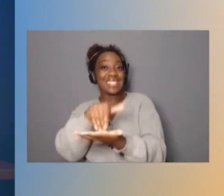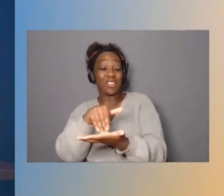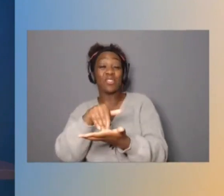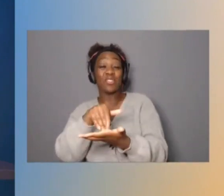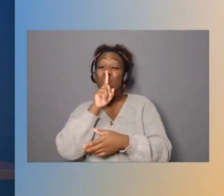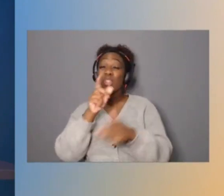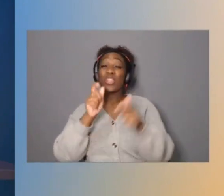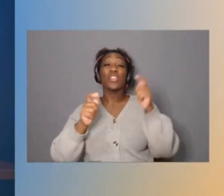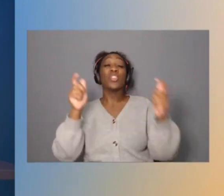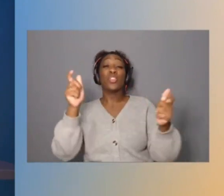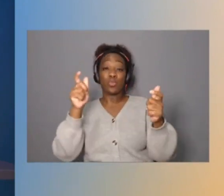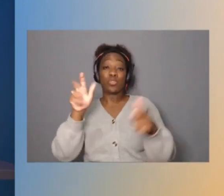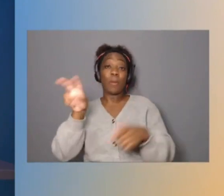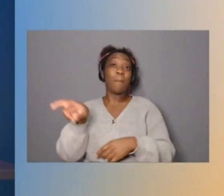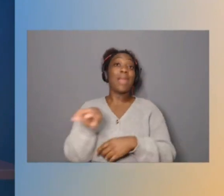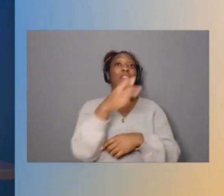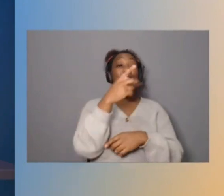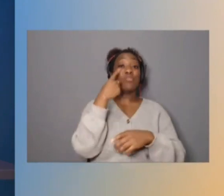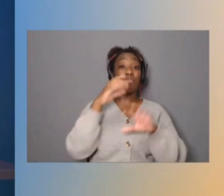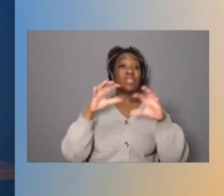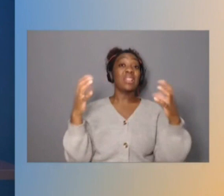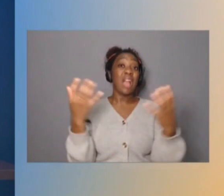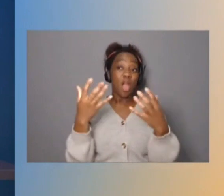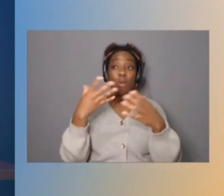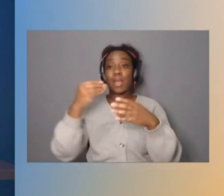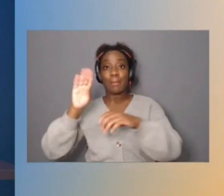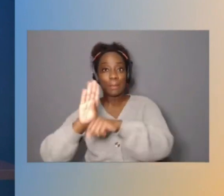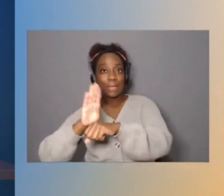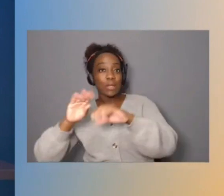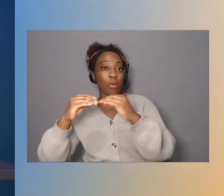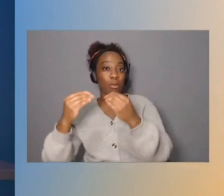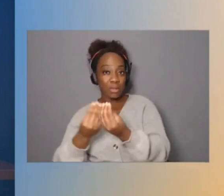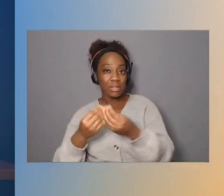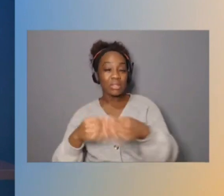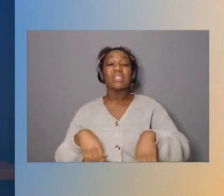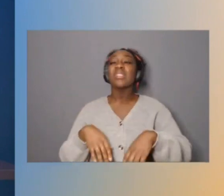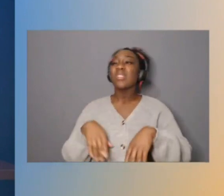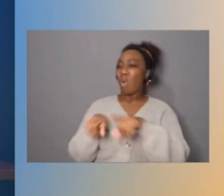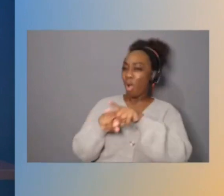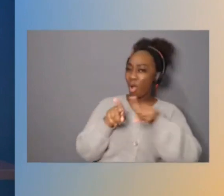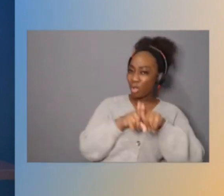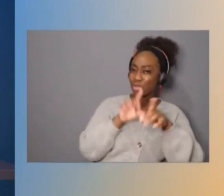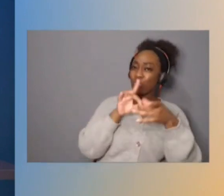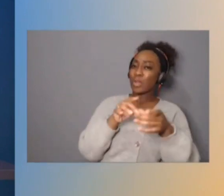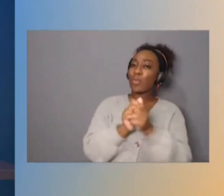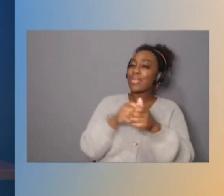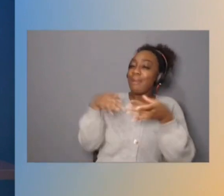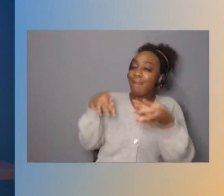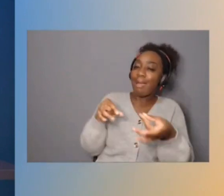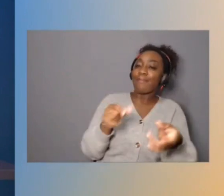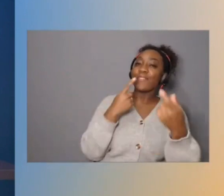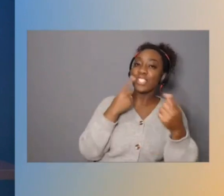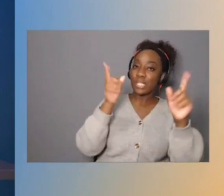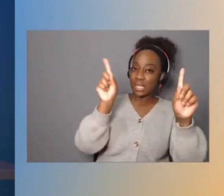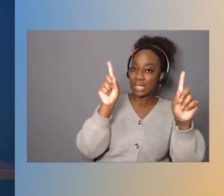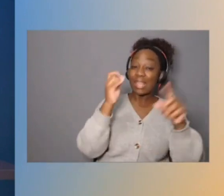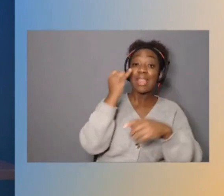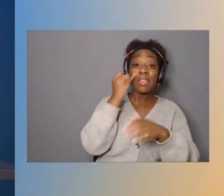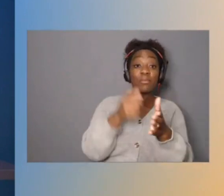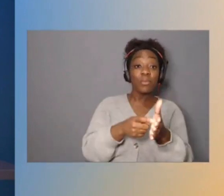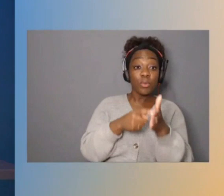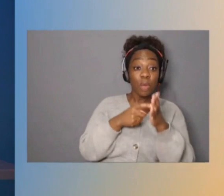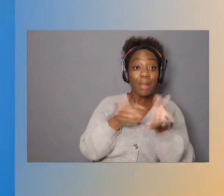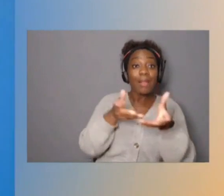also, to use the word I've used all day, it's also efficiency as well. It's, if you have to acquire lots of